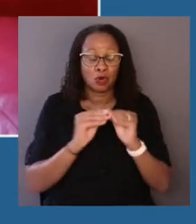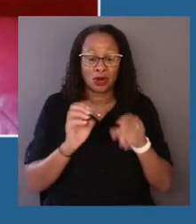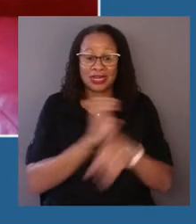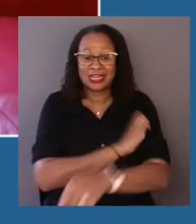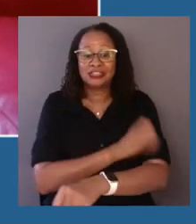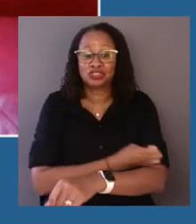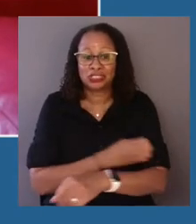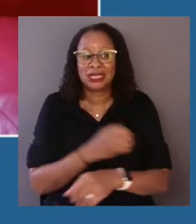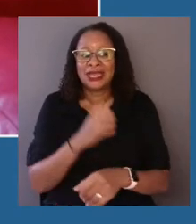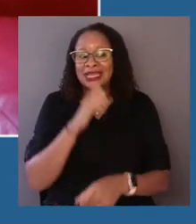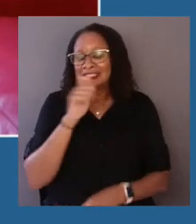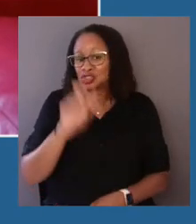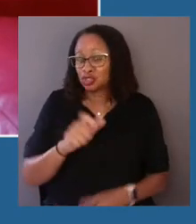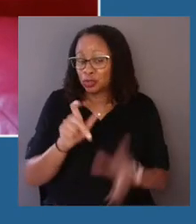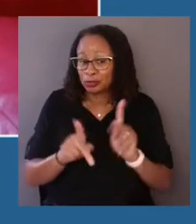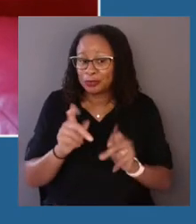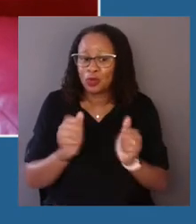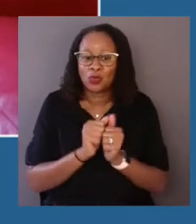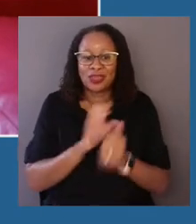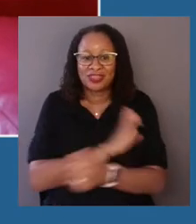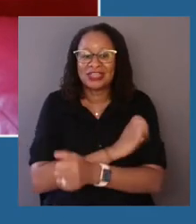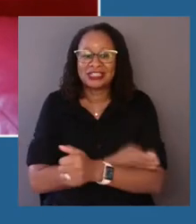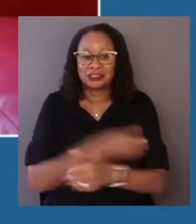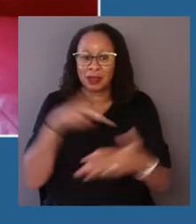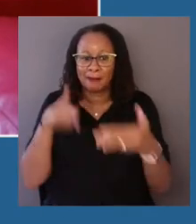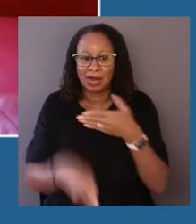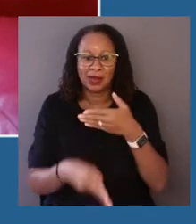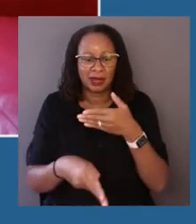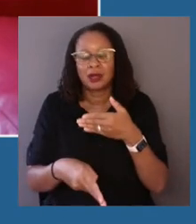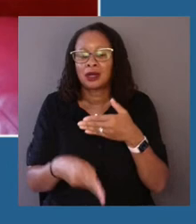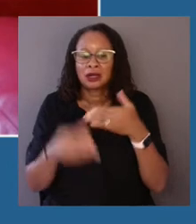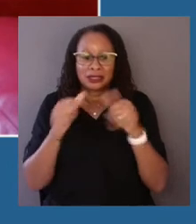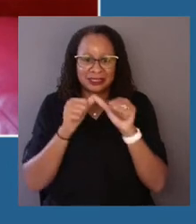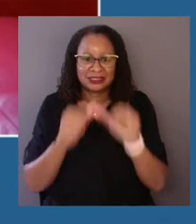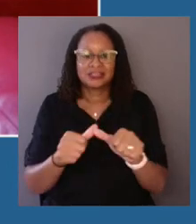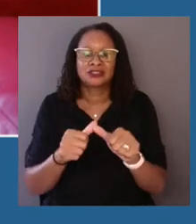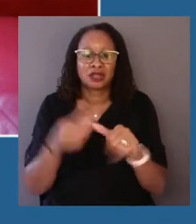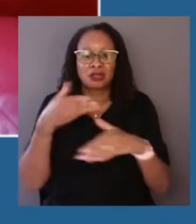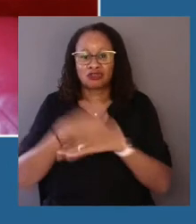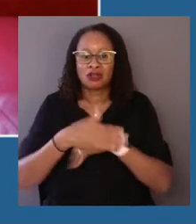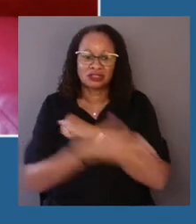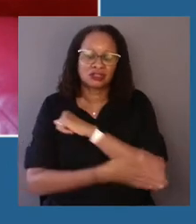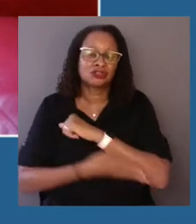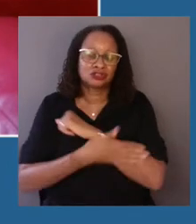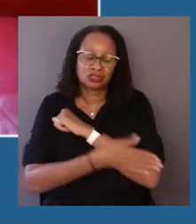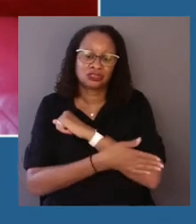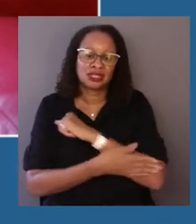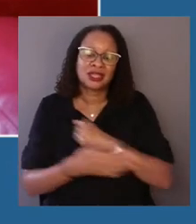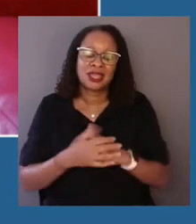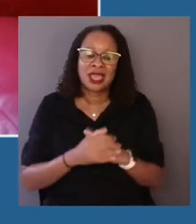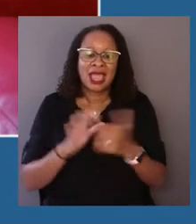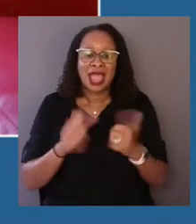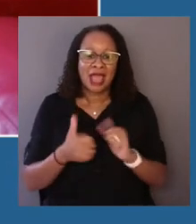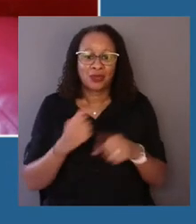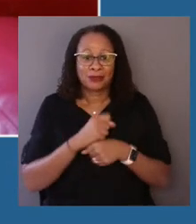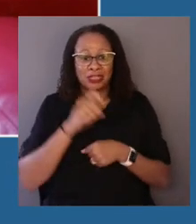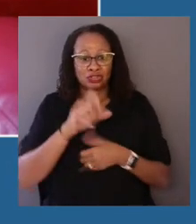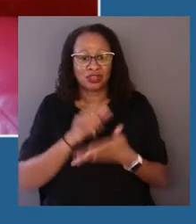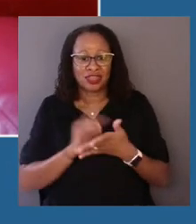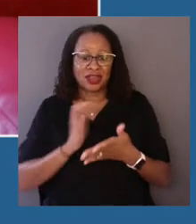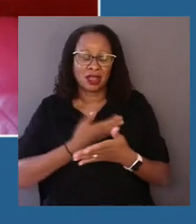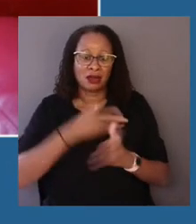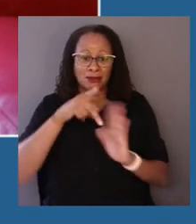people with energy shutoffs going on all over this country? But how do we ensure that our